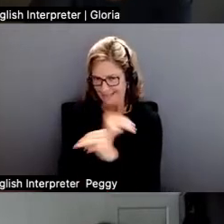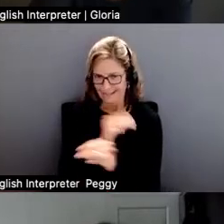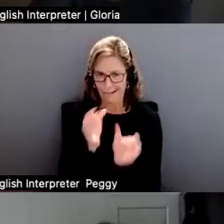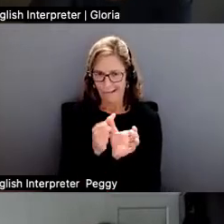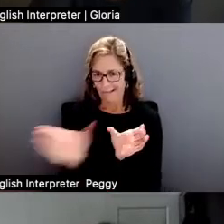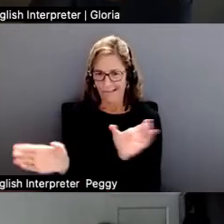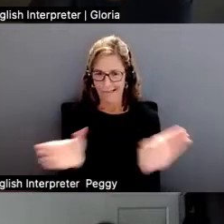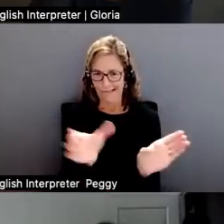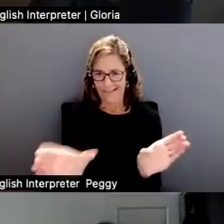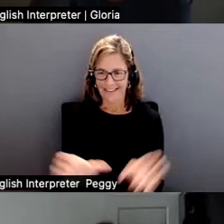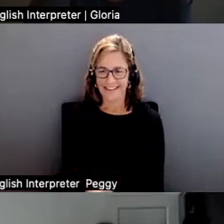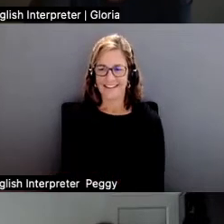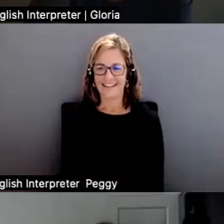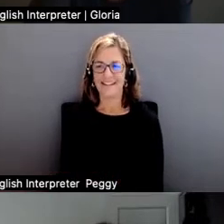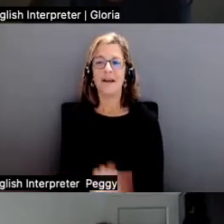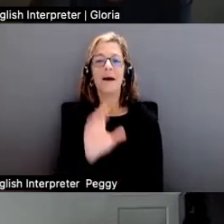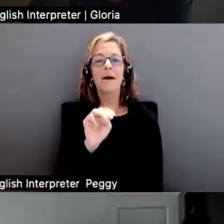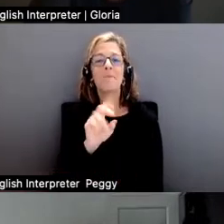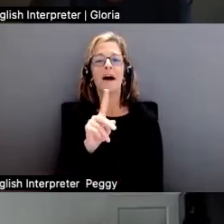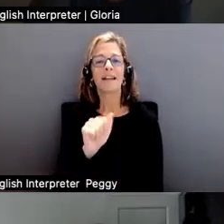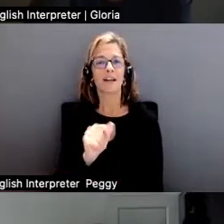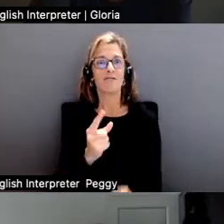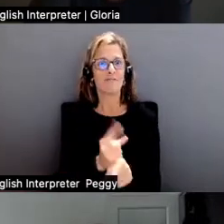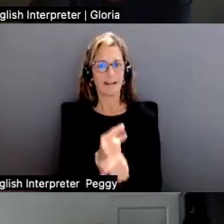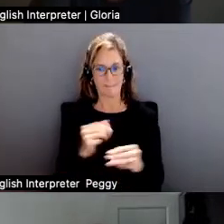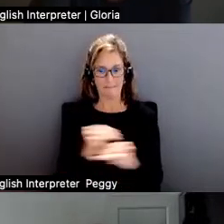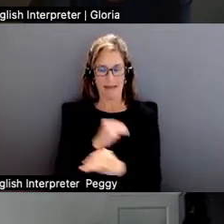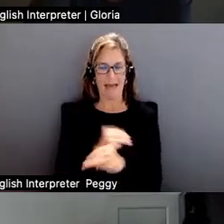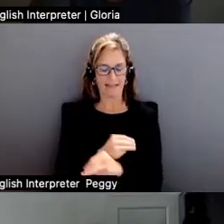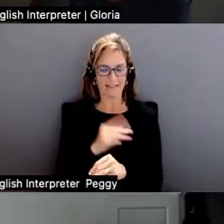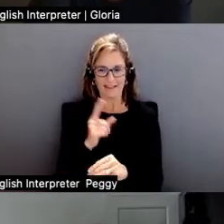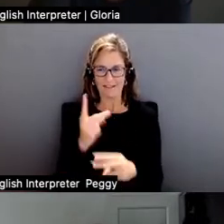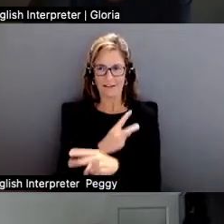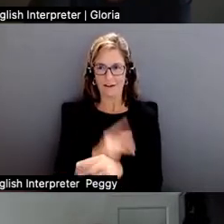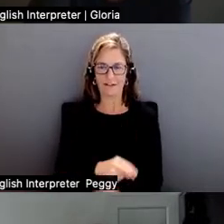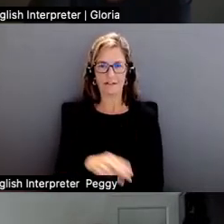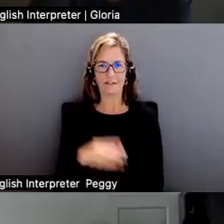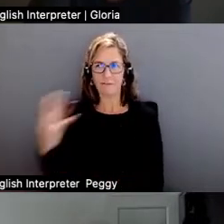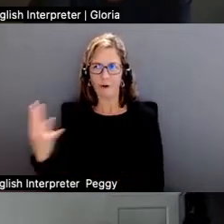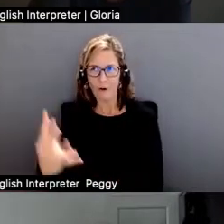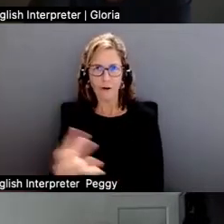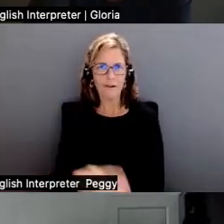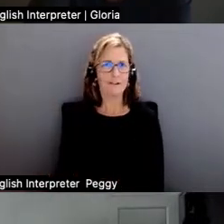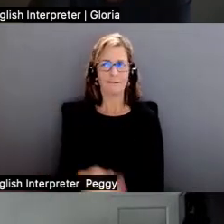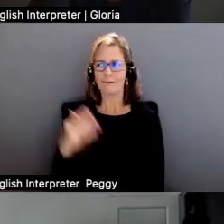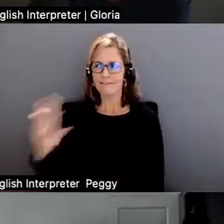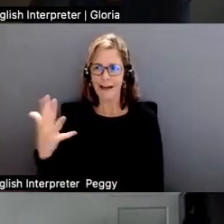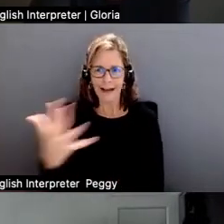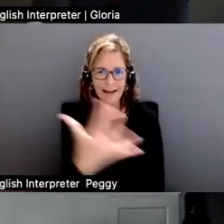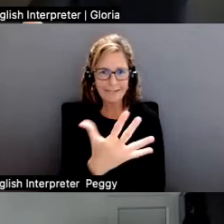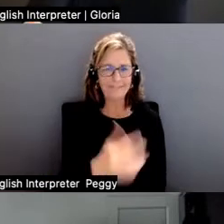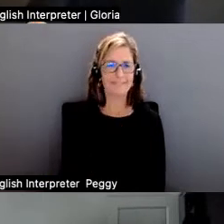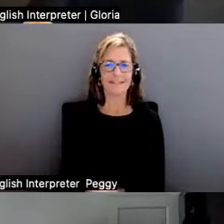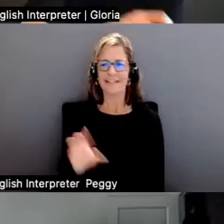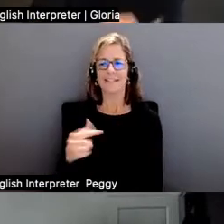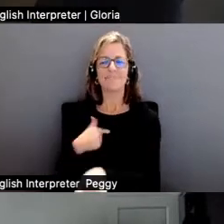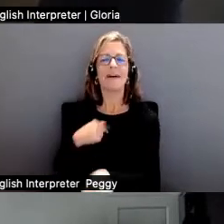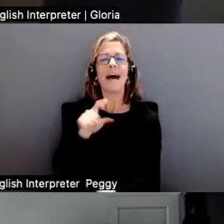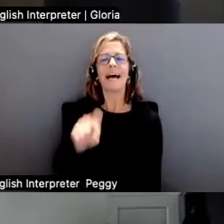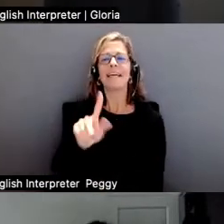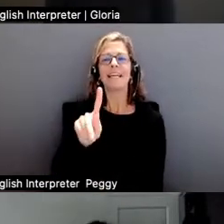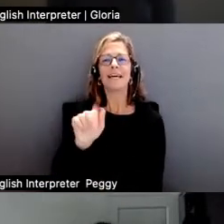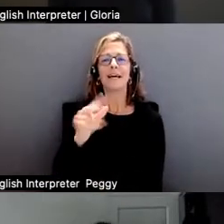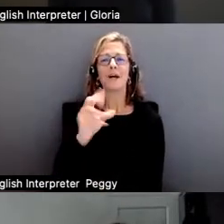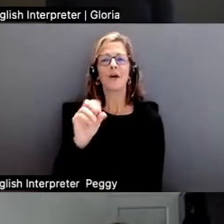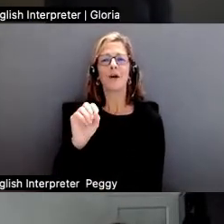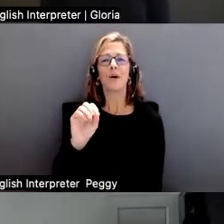This is always the trickiest, Tracy, right? The math you have to do when you're doing the breakout right. rooms. I need a Kahoot.